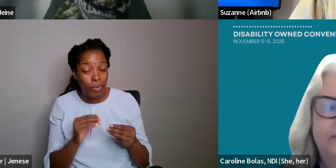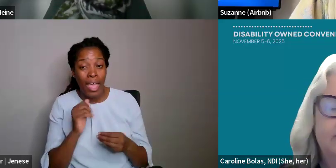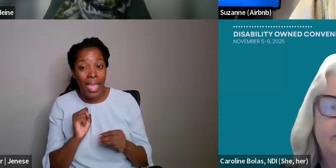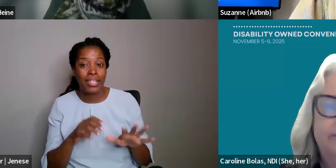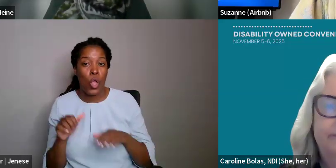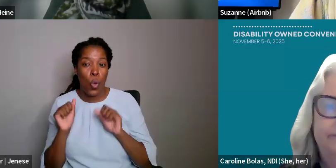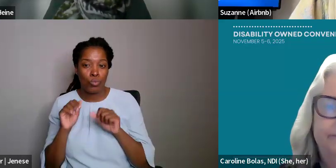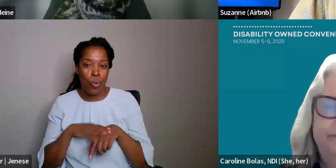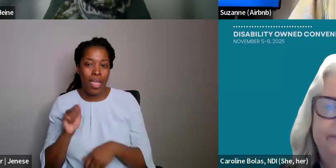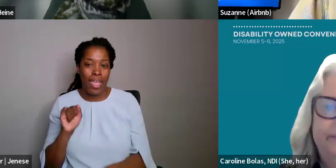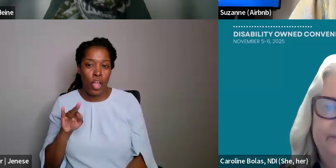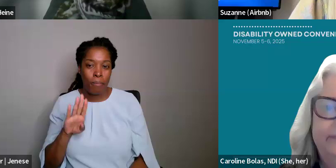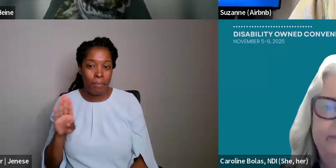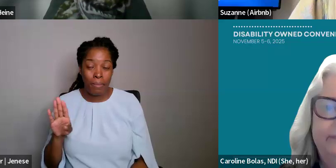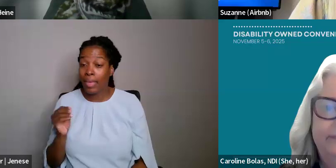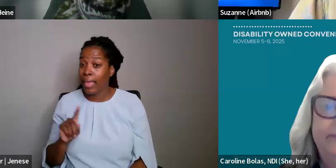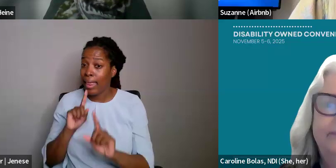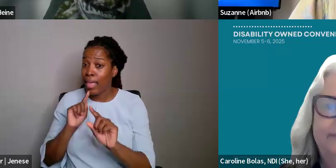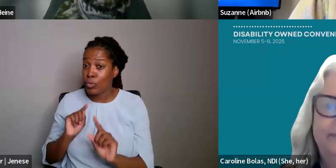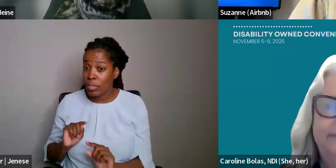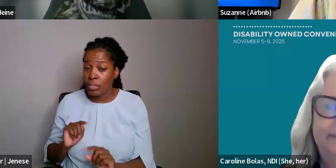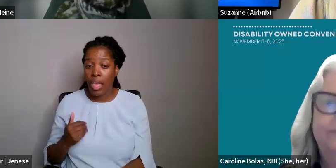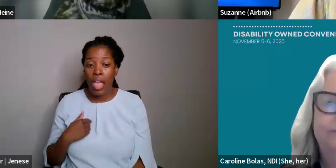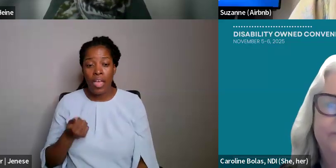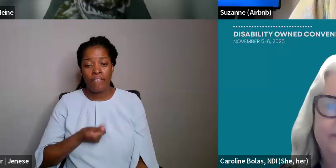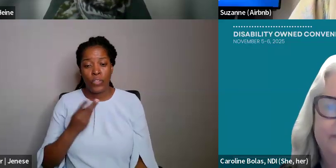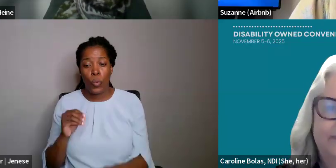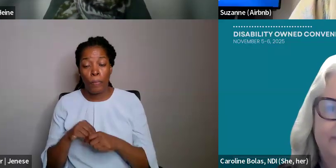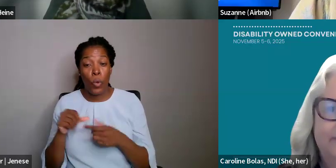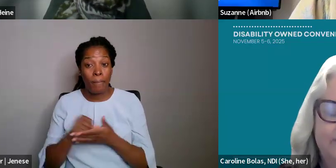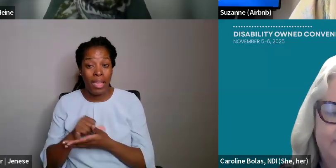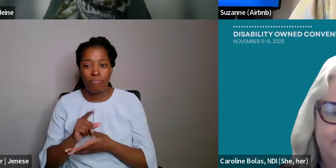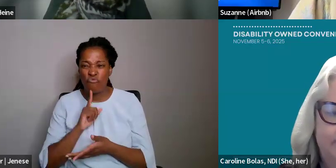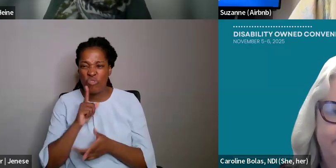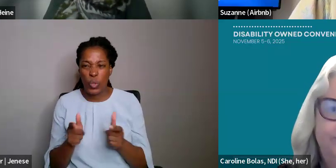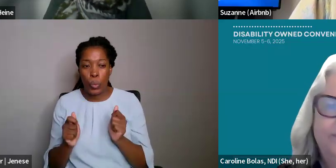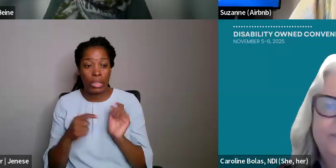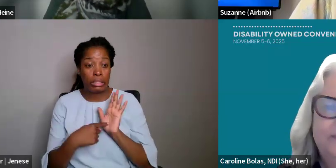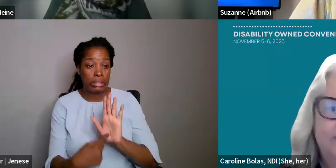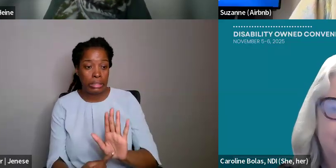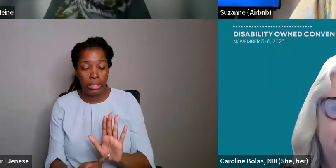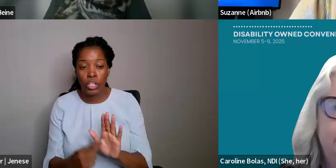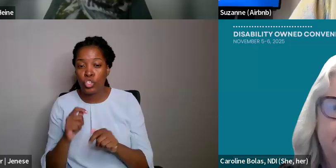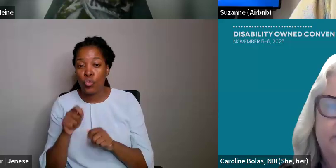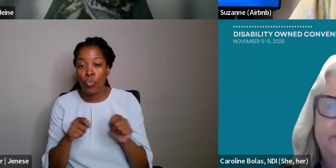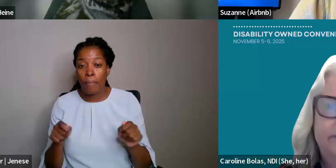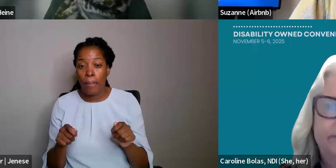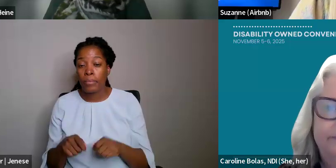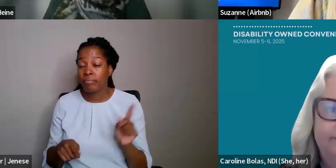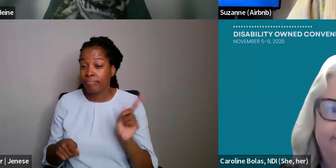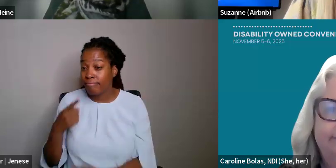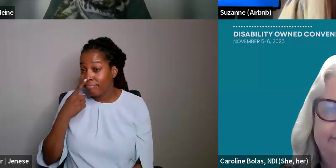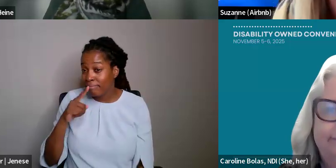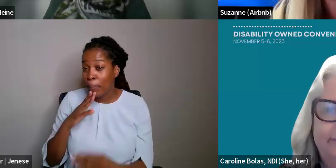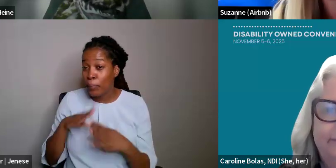a host and answering all these questions. I've just got a couple more slides, which I'm going to quickly whiz through just to wrap us up. Will you just mute me,